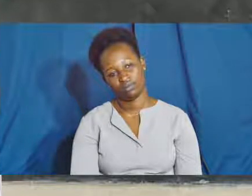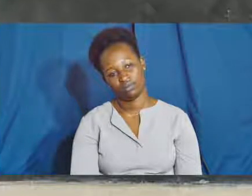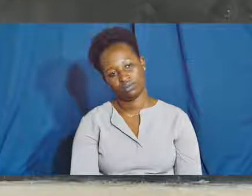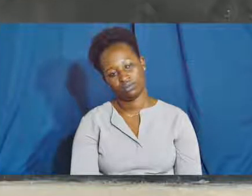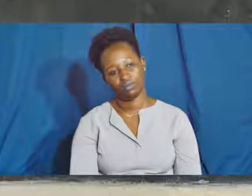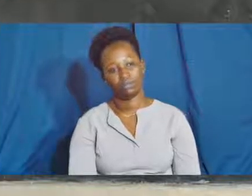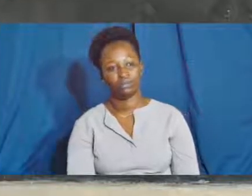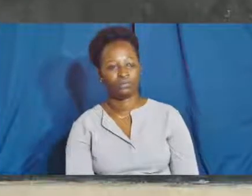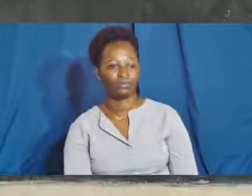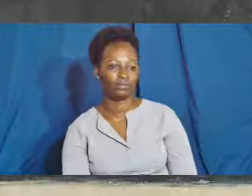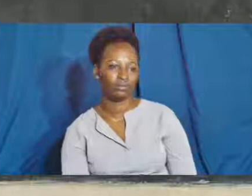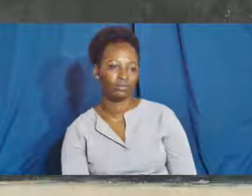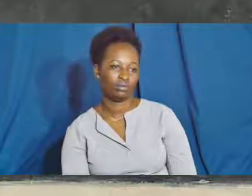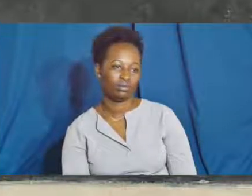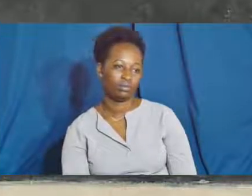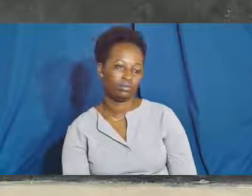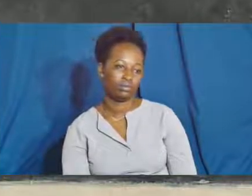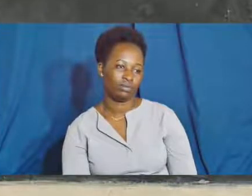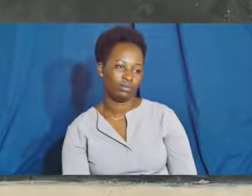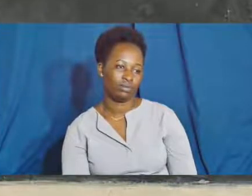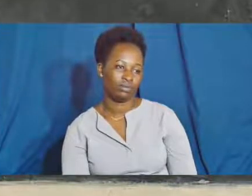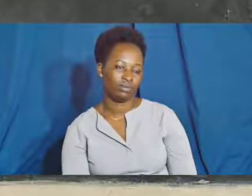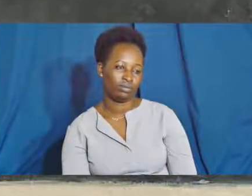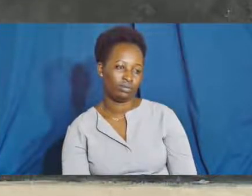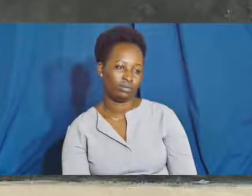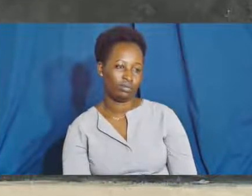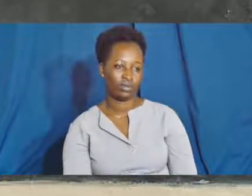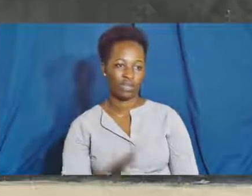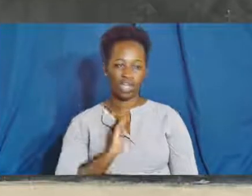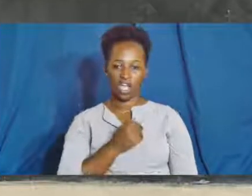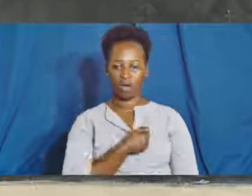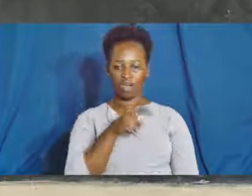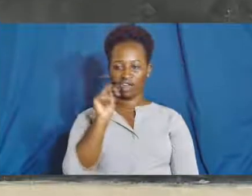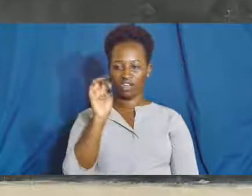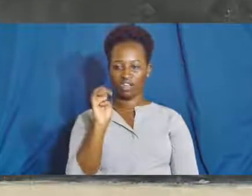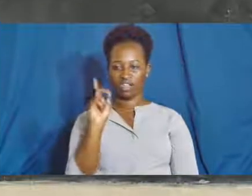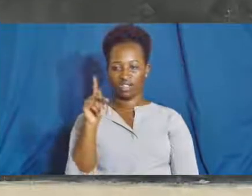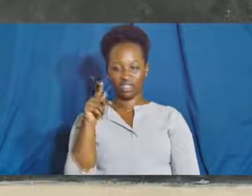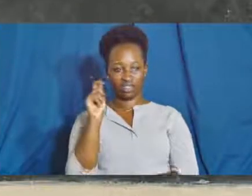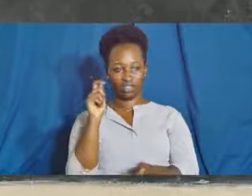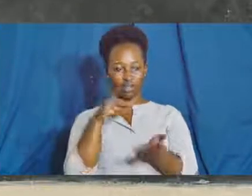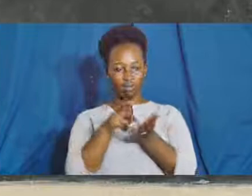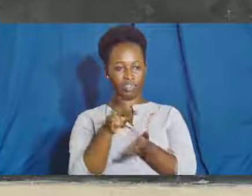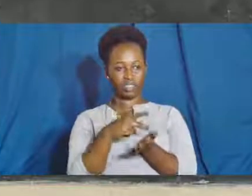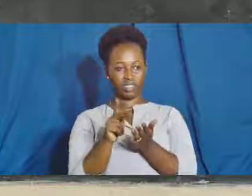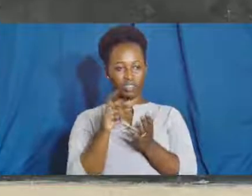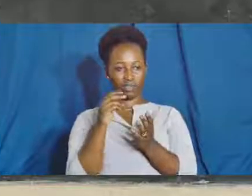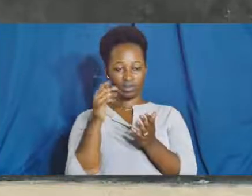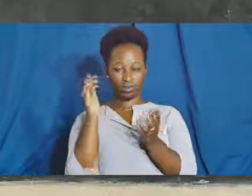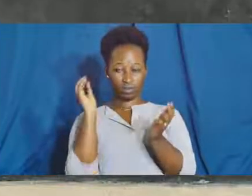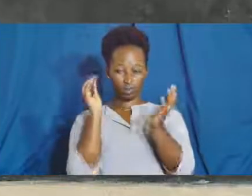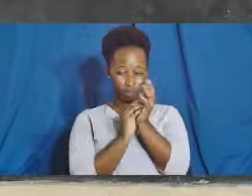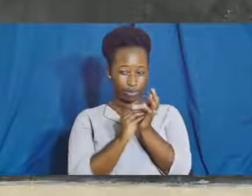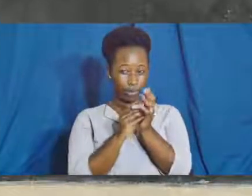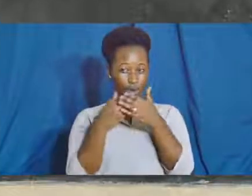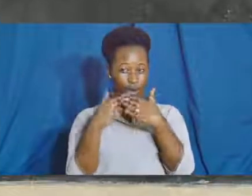Here we have 1. 198,000. So that is our net purchases. Add it with opening stock.